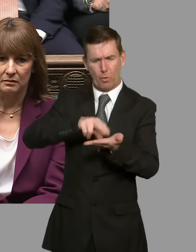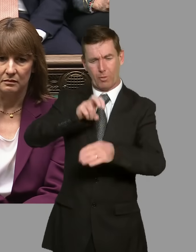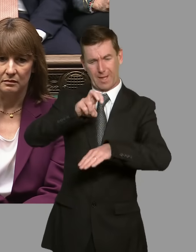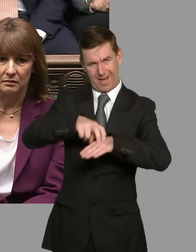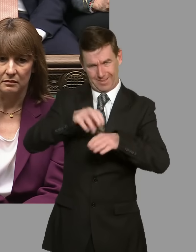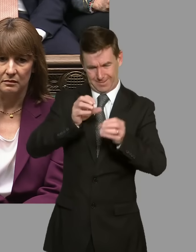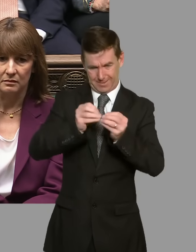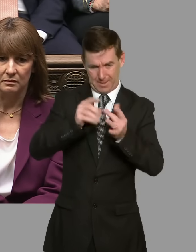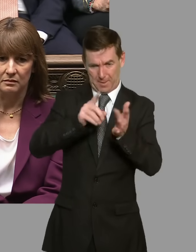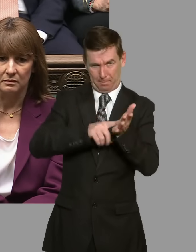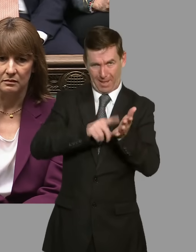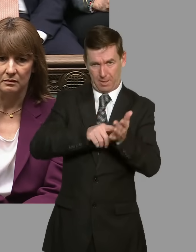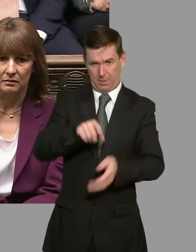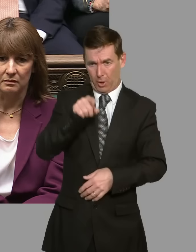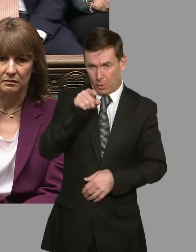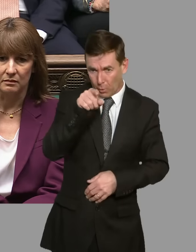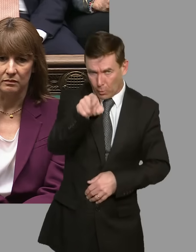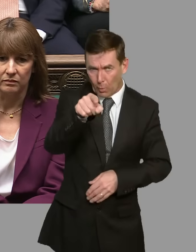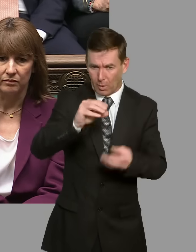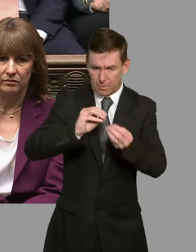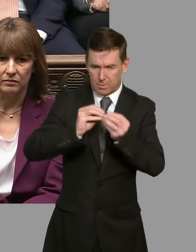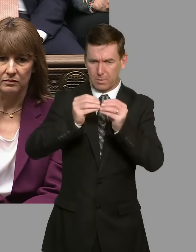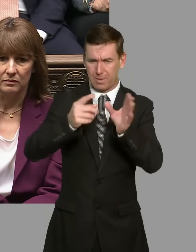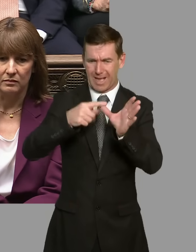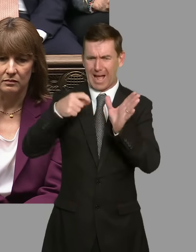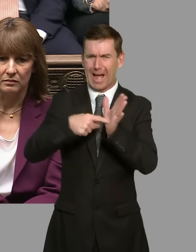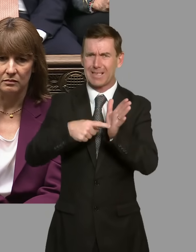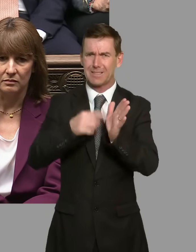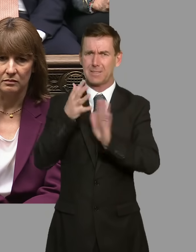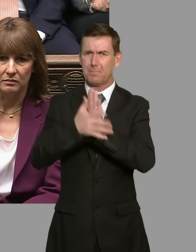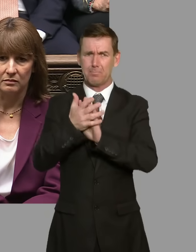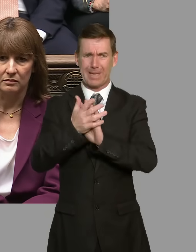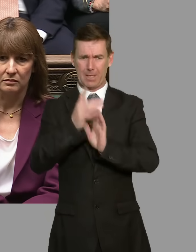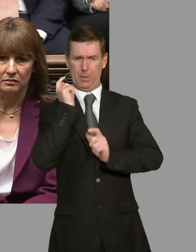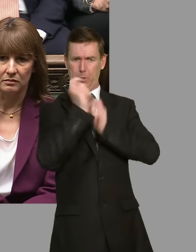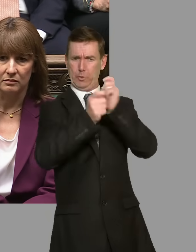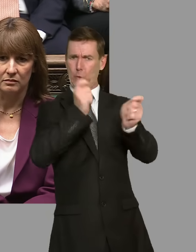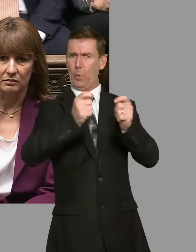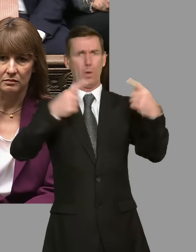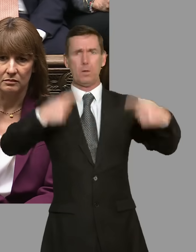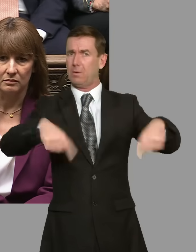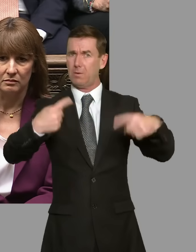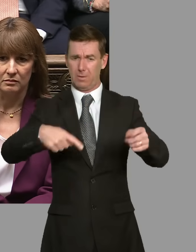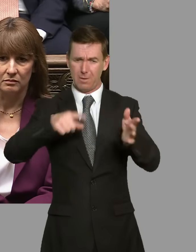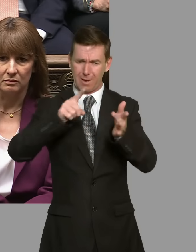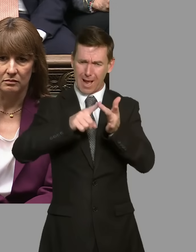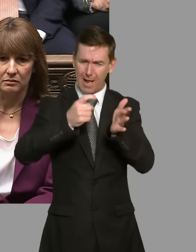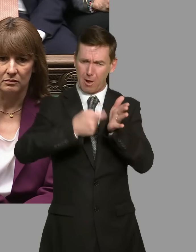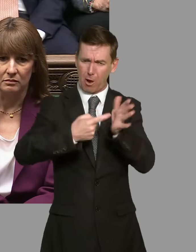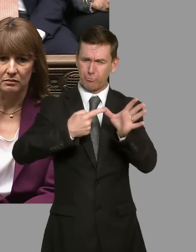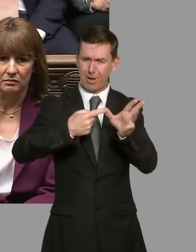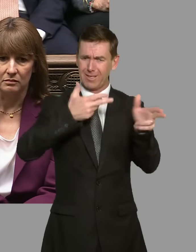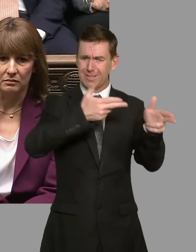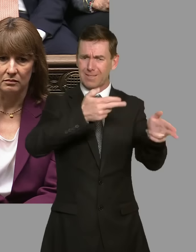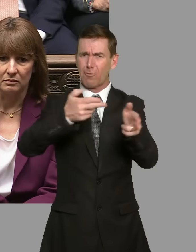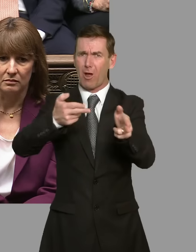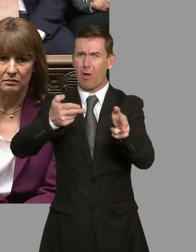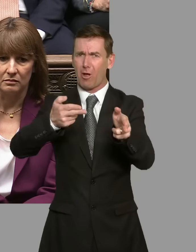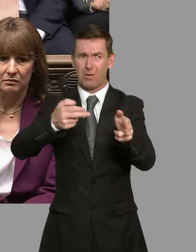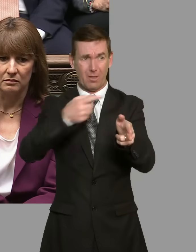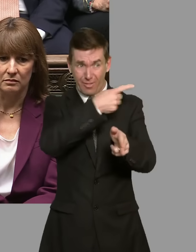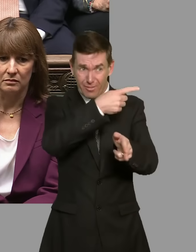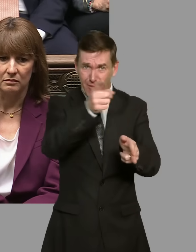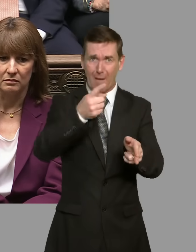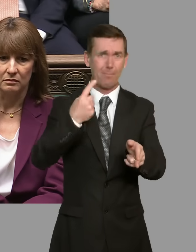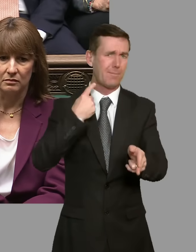IRA terrorists, terrorists who killed British soldiers. Their flawed act was struck down by the courts,